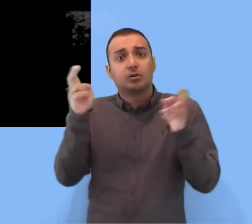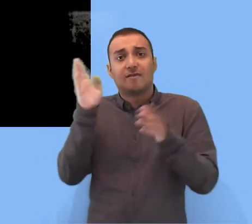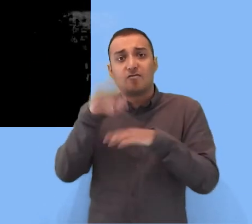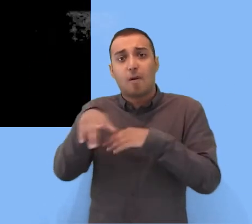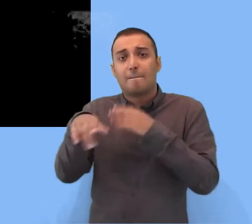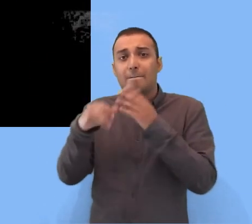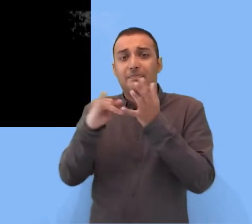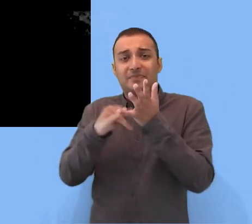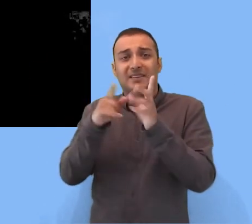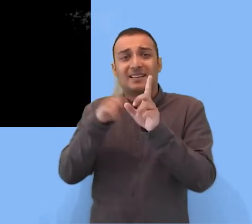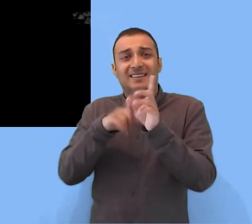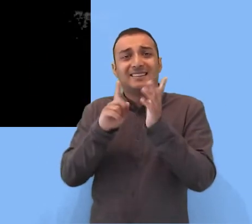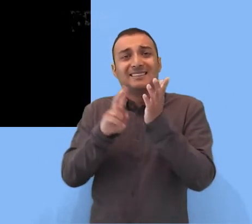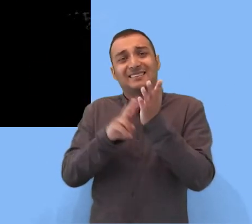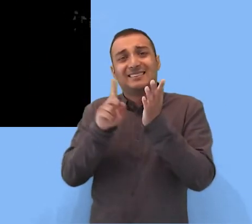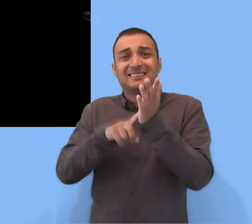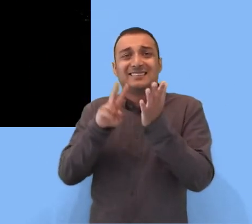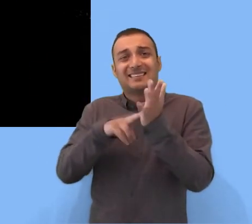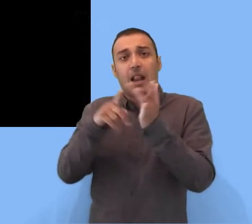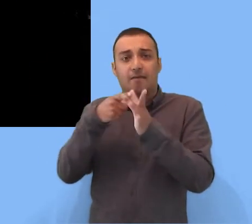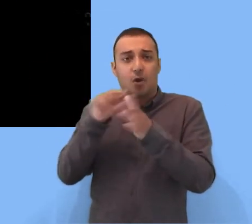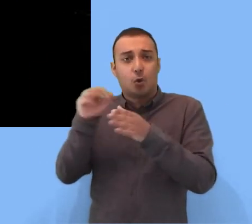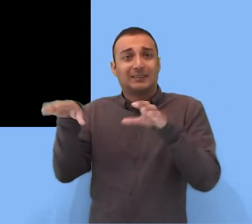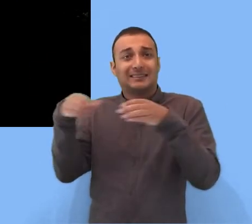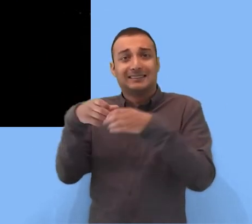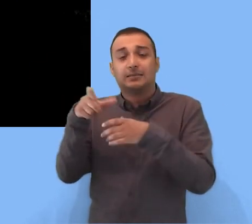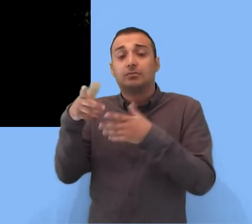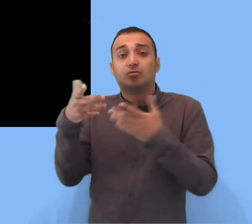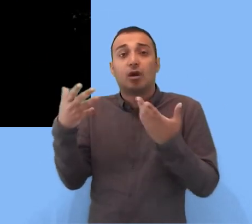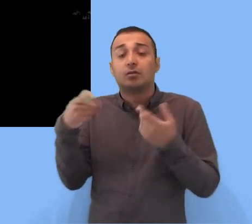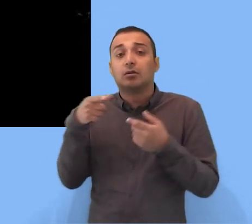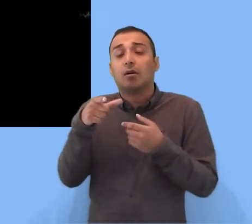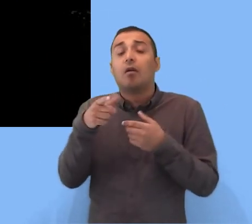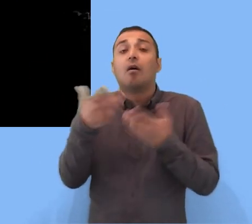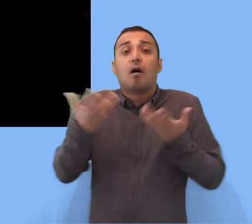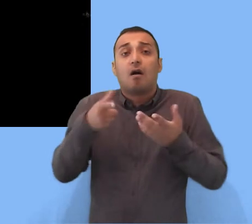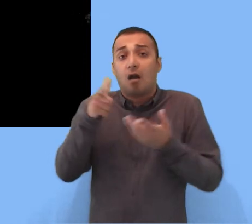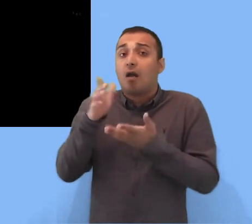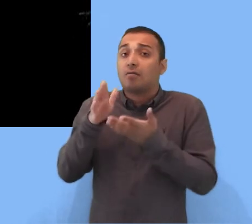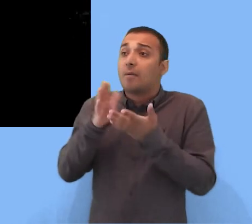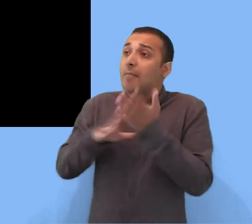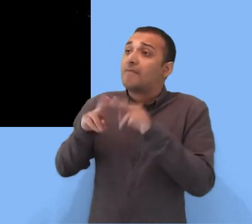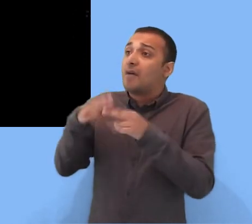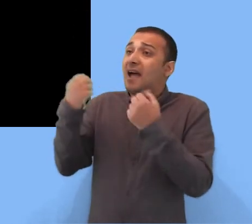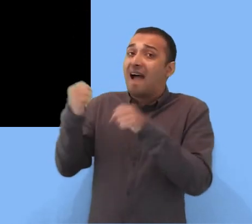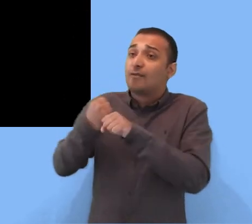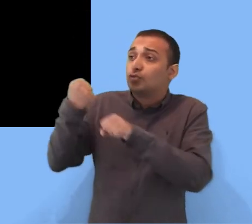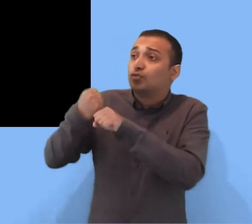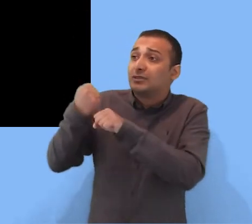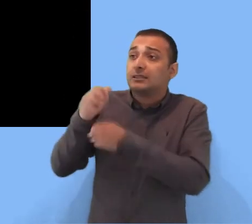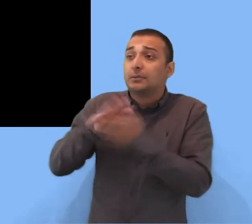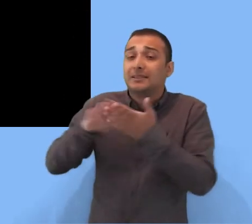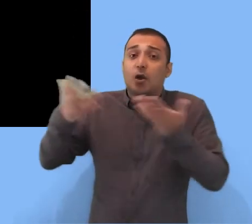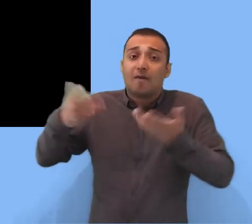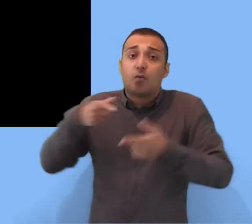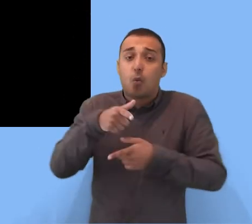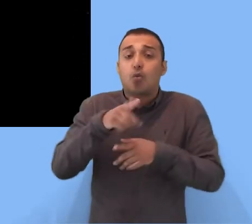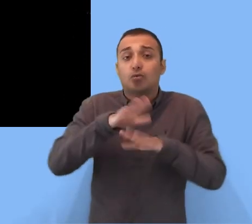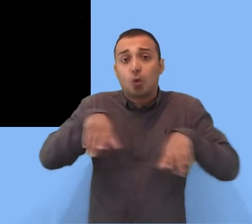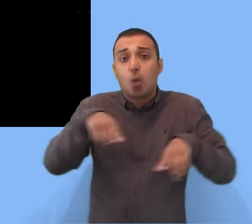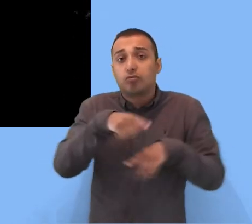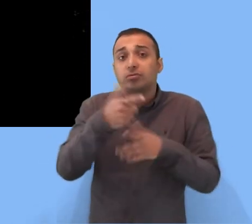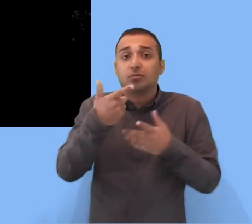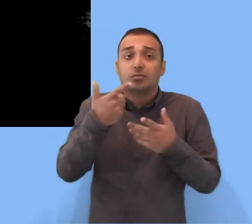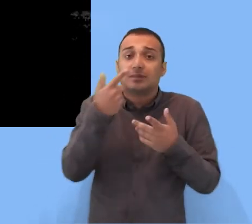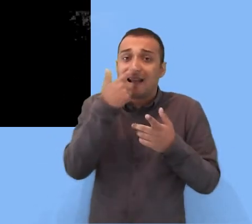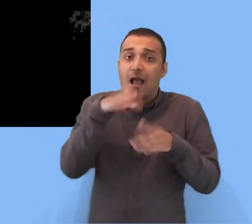Yes, we know there's a correlation. If a mother has a degree, the child is more likely to do well in education, but that's correlation, not causation. We